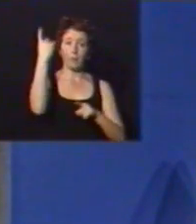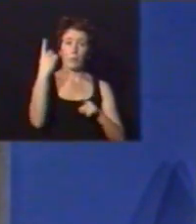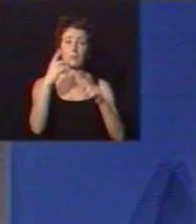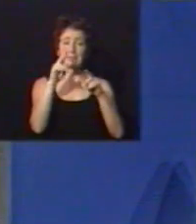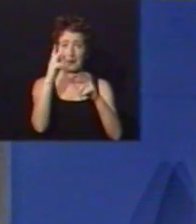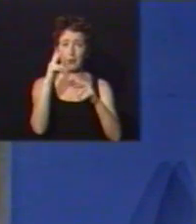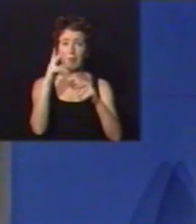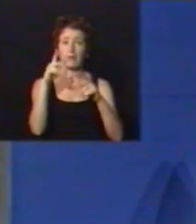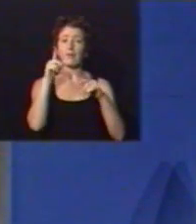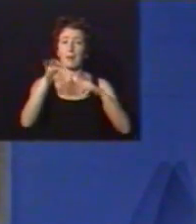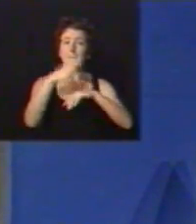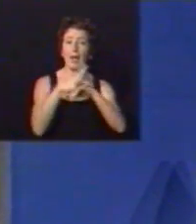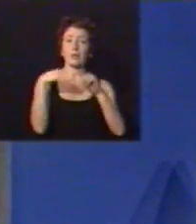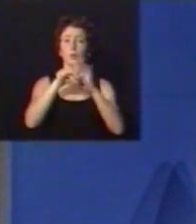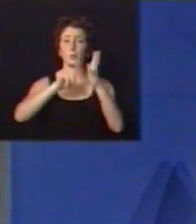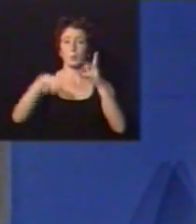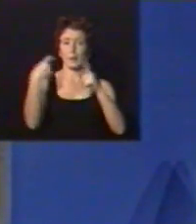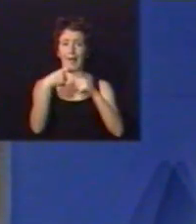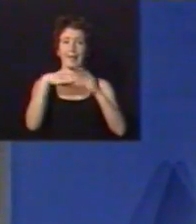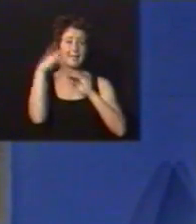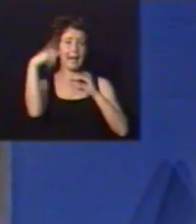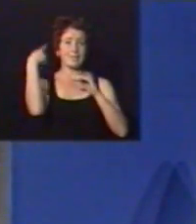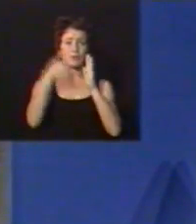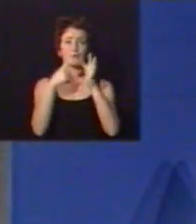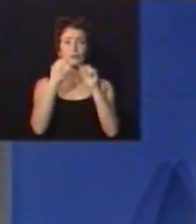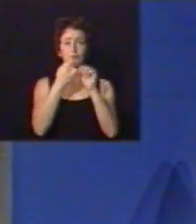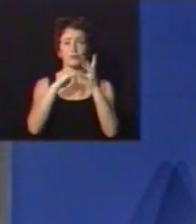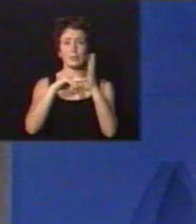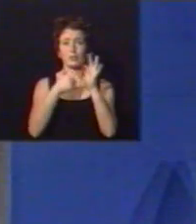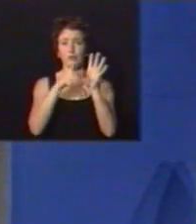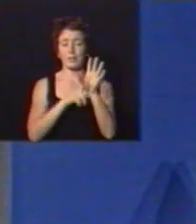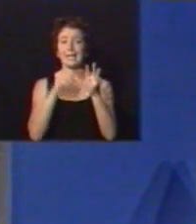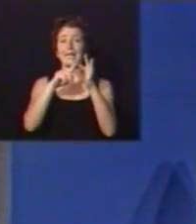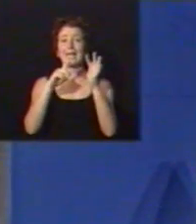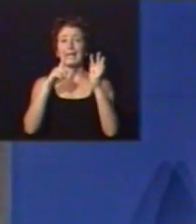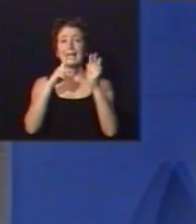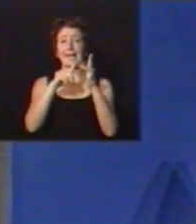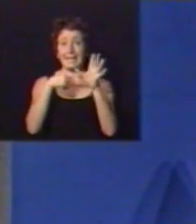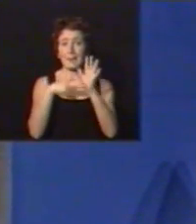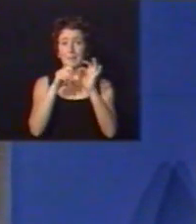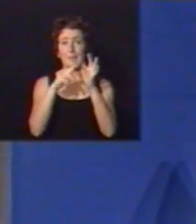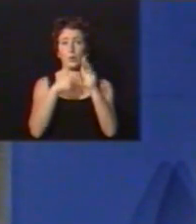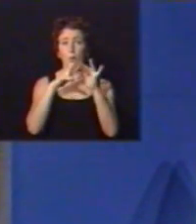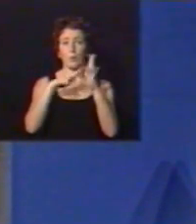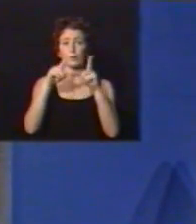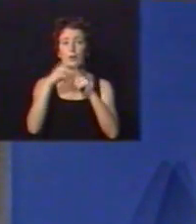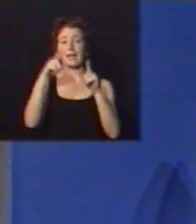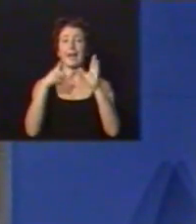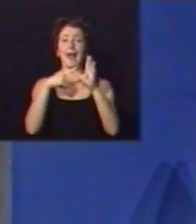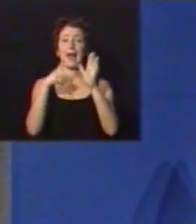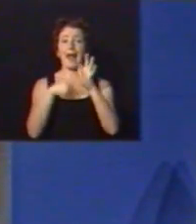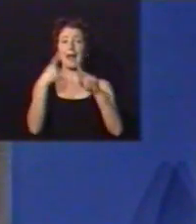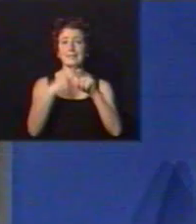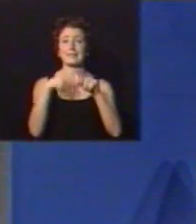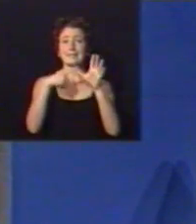in the UK. Ian Burford and Alex Carbine have been together for 38 years. Carbine joked